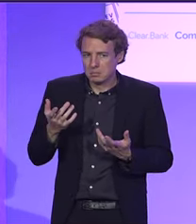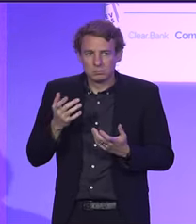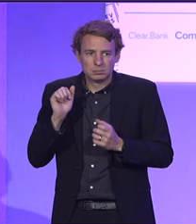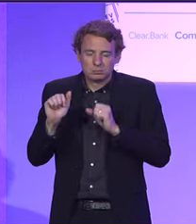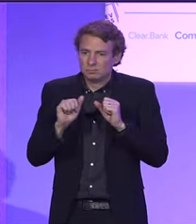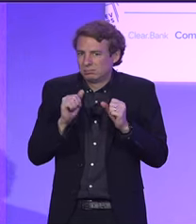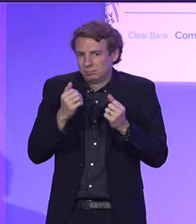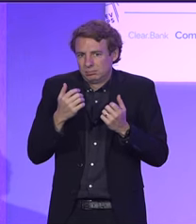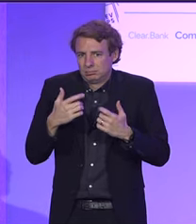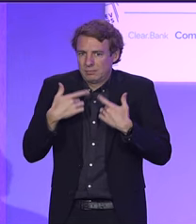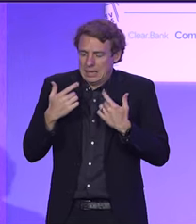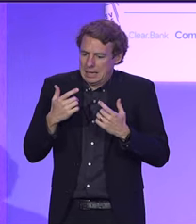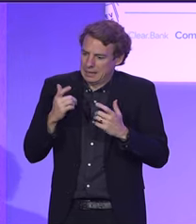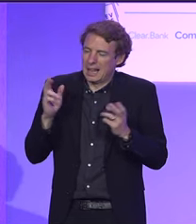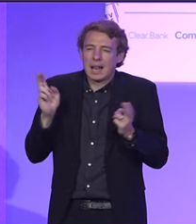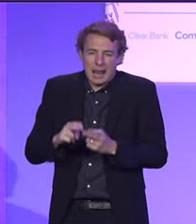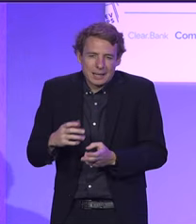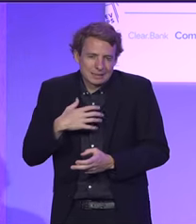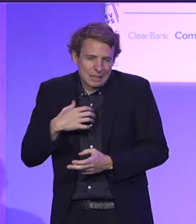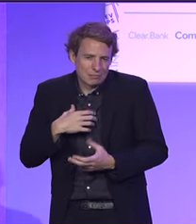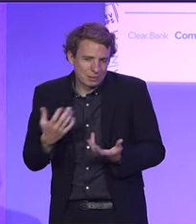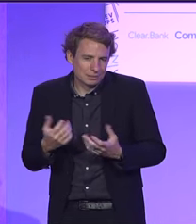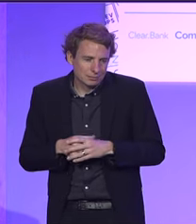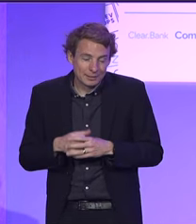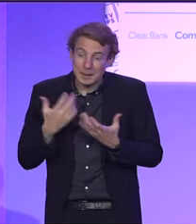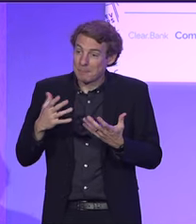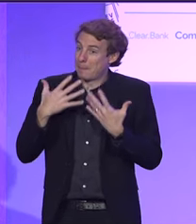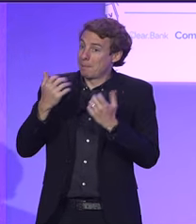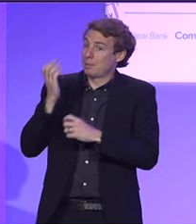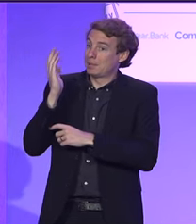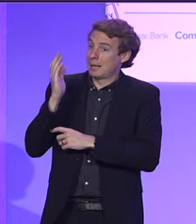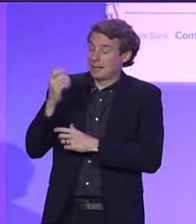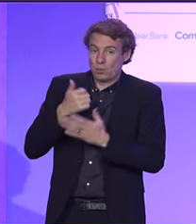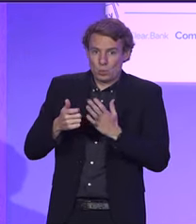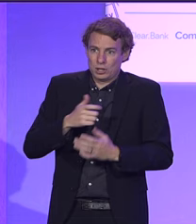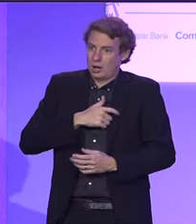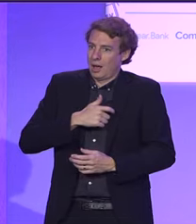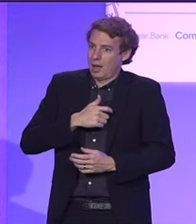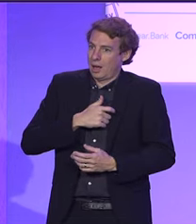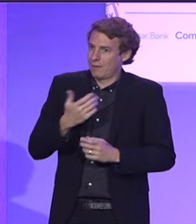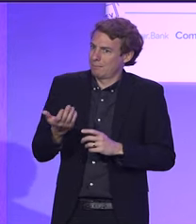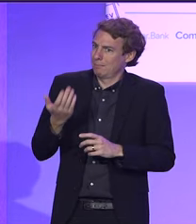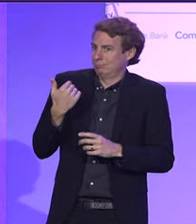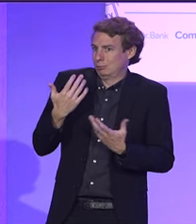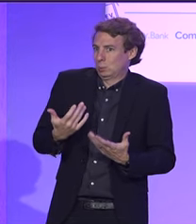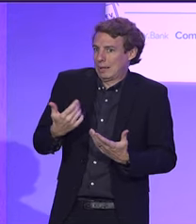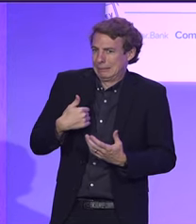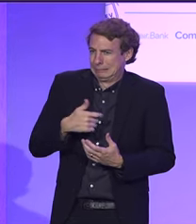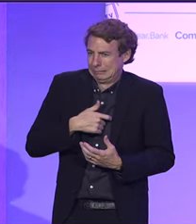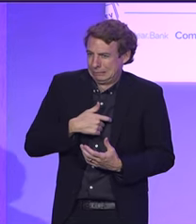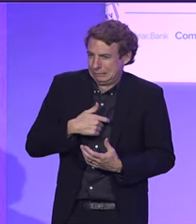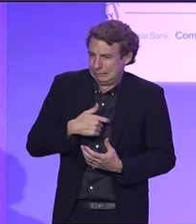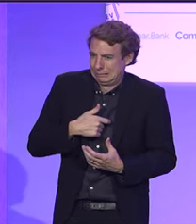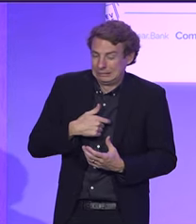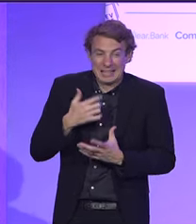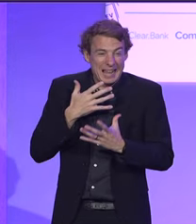feels less daunting and scary. I've been doing public speaking for a while and I still get nervous. I was nervous earlier. You can speak to probably anyone who stands